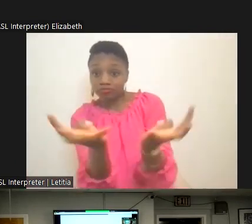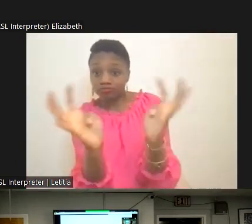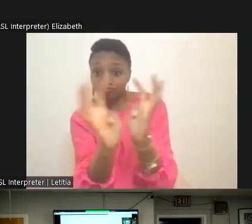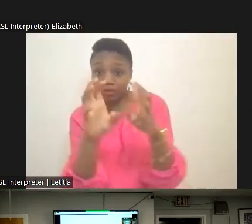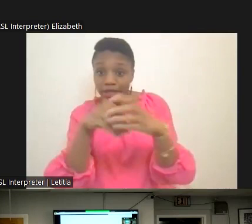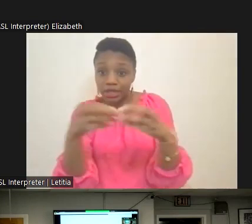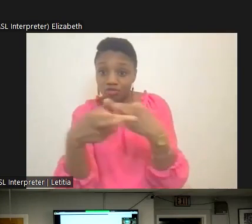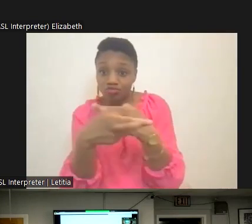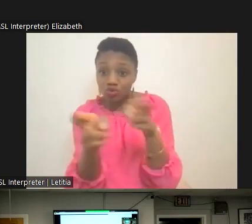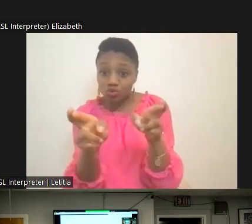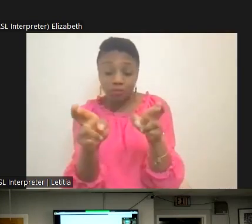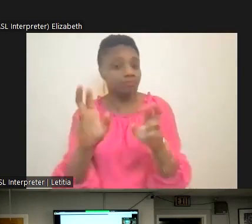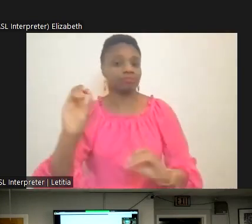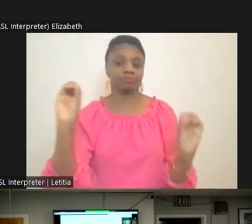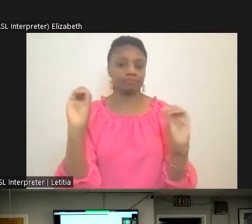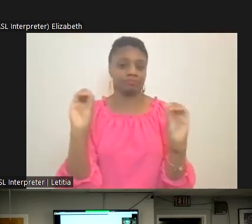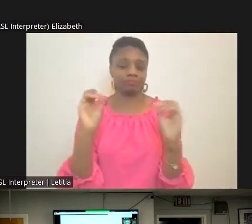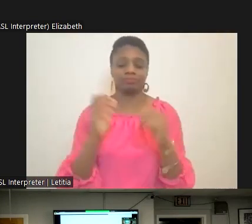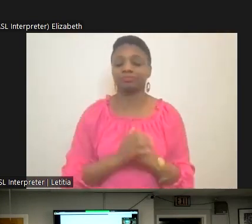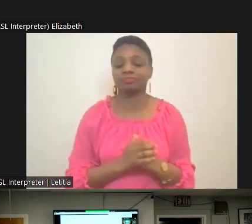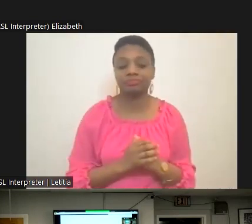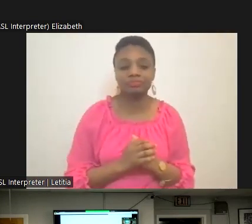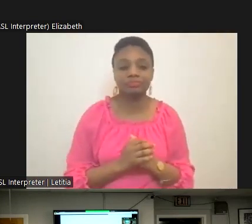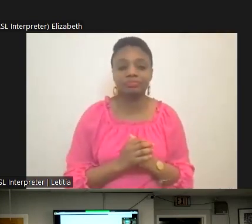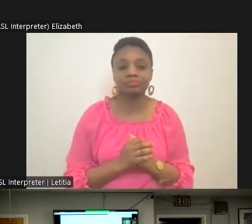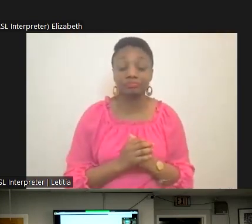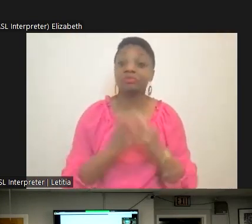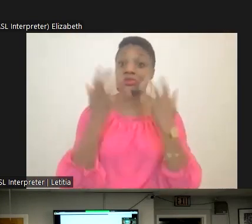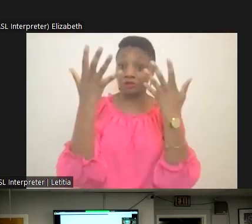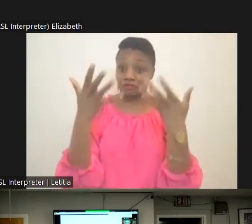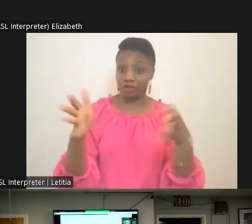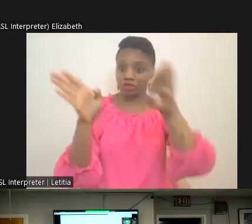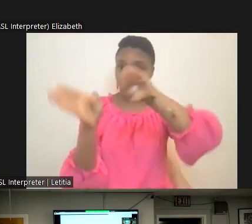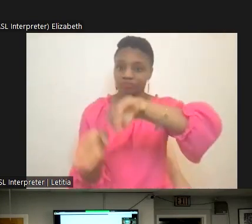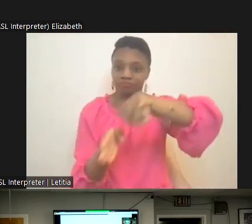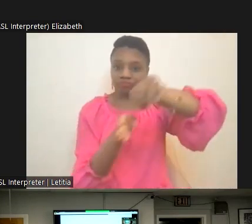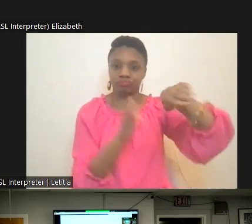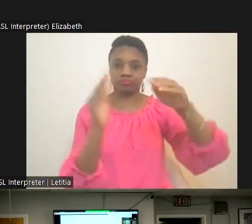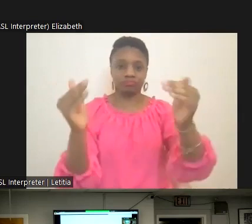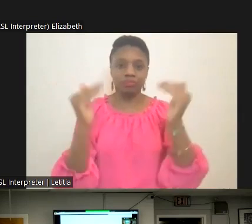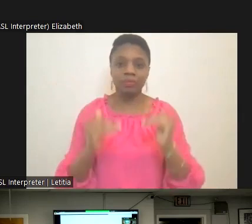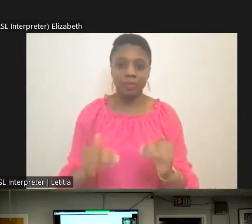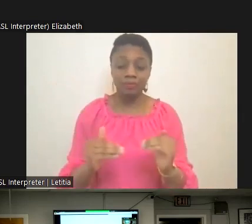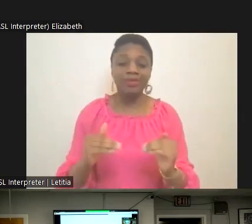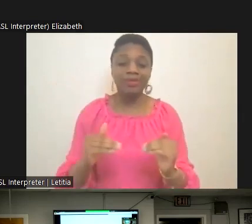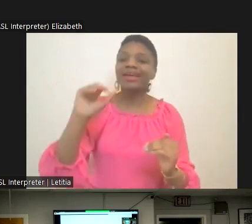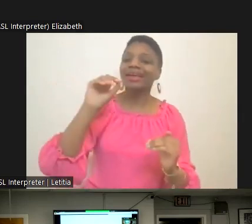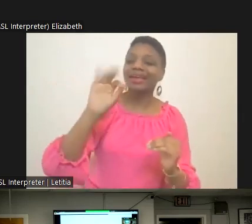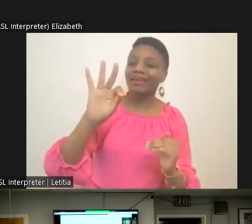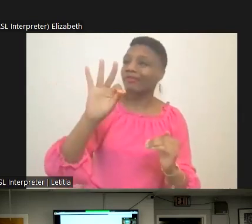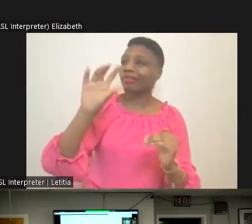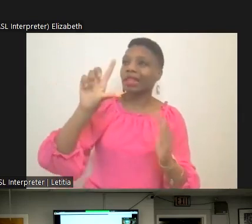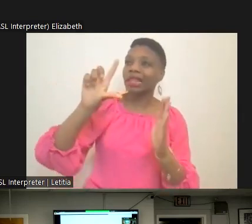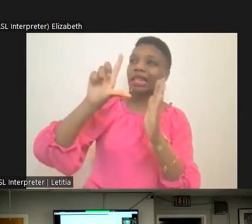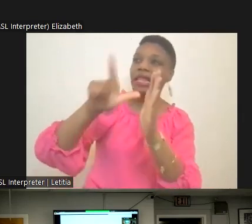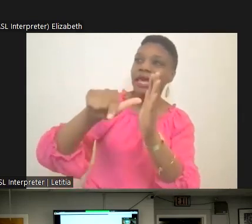Great. So we can move on to the next step. And we will, if people come either virtually or